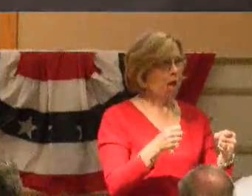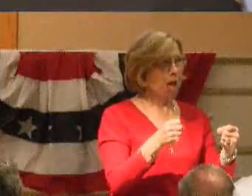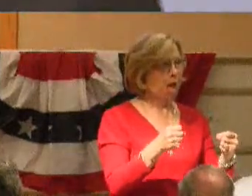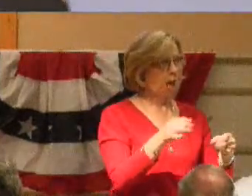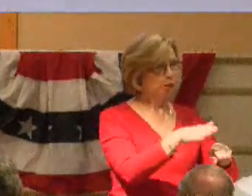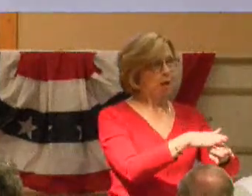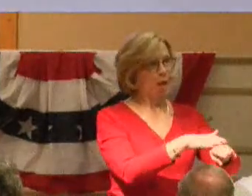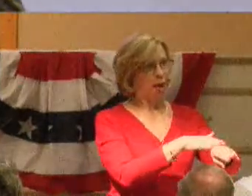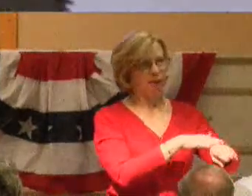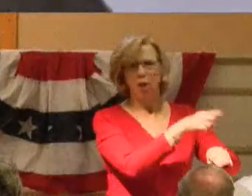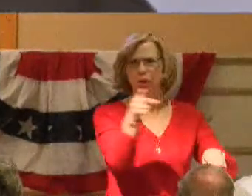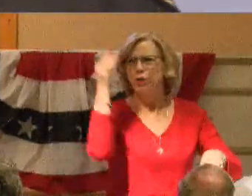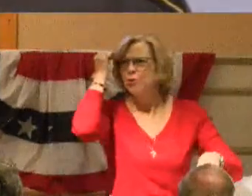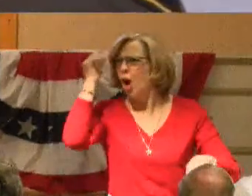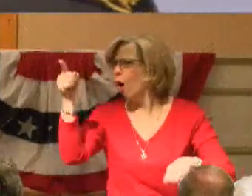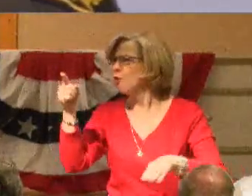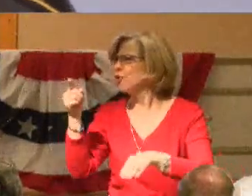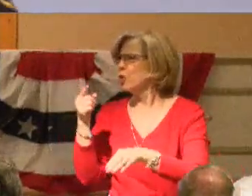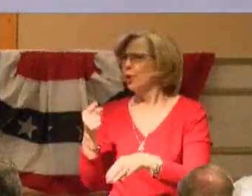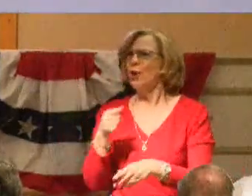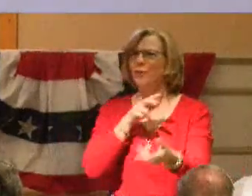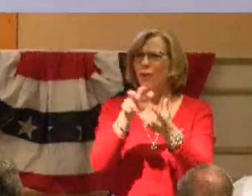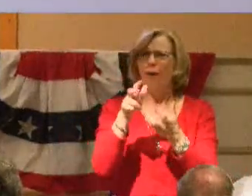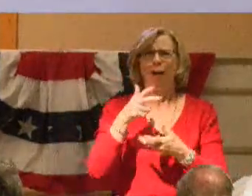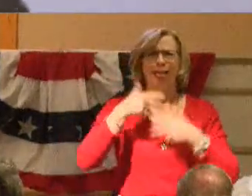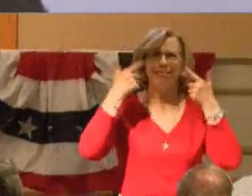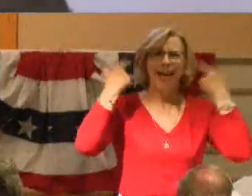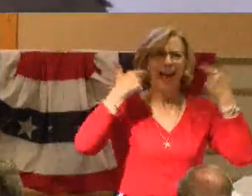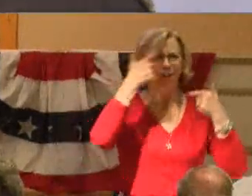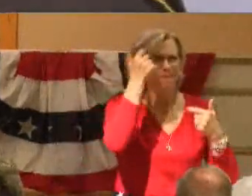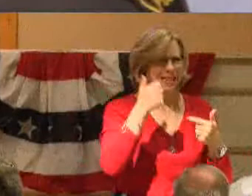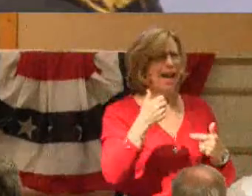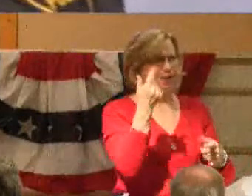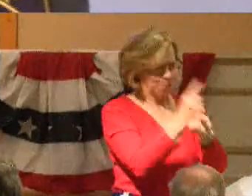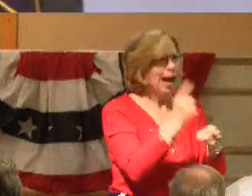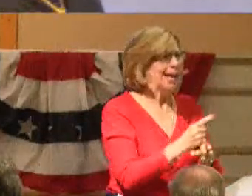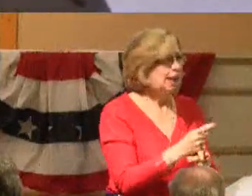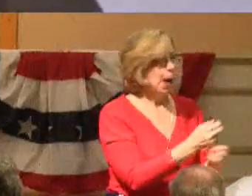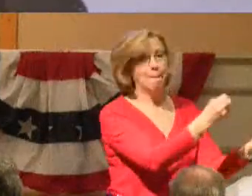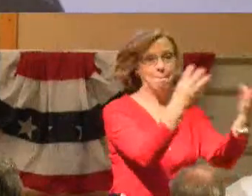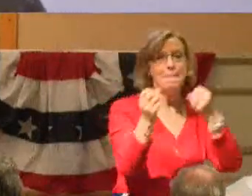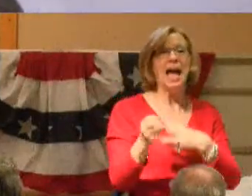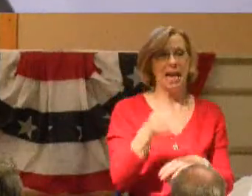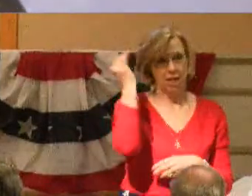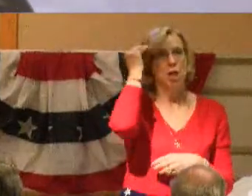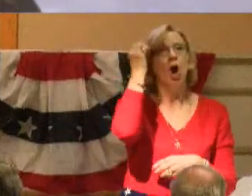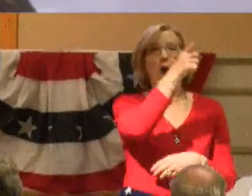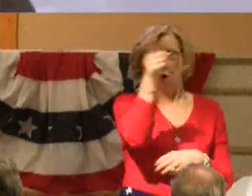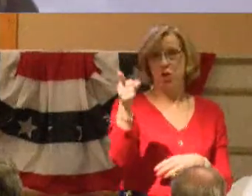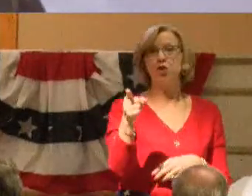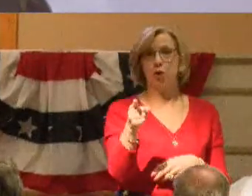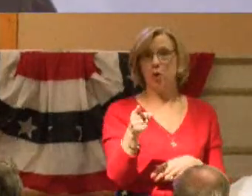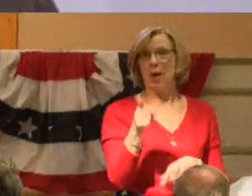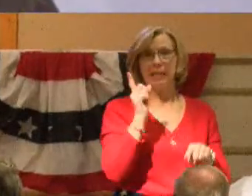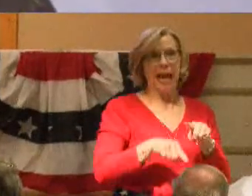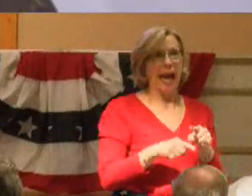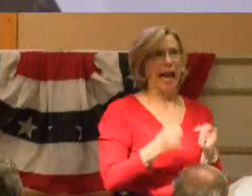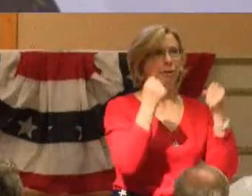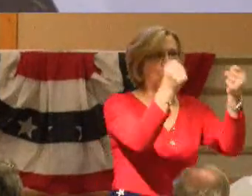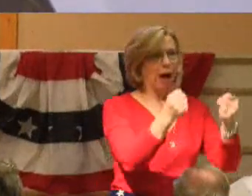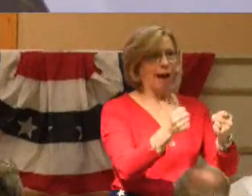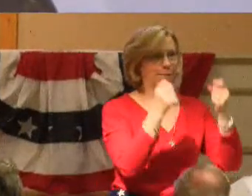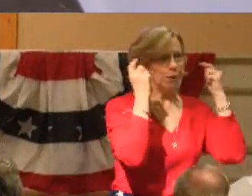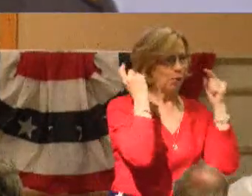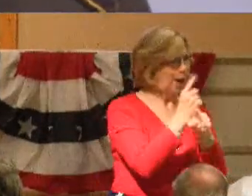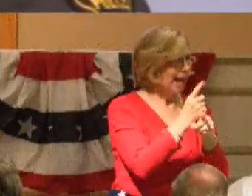You know who you are. And if you don't, there's a lot of other people in here that know who you are.